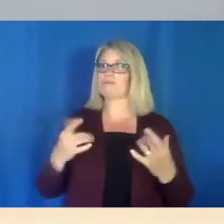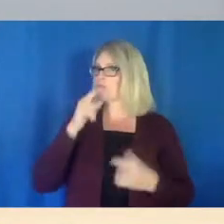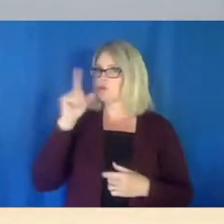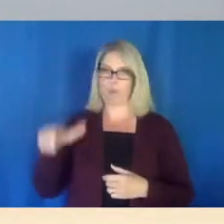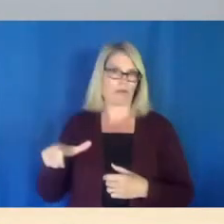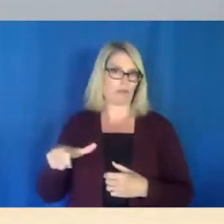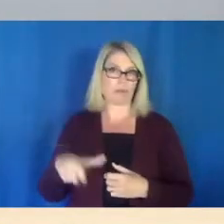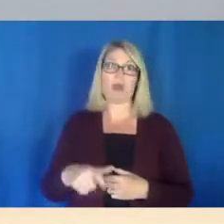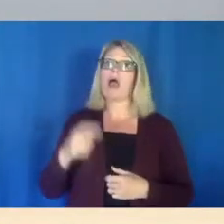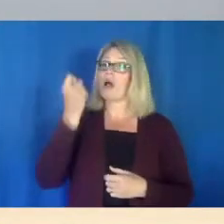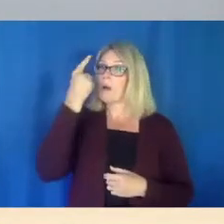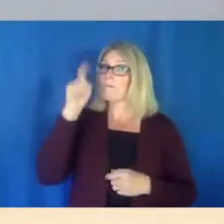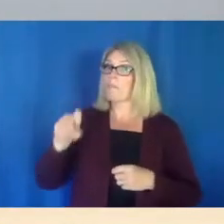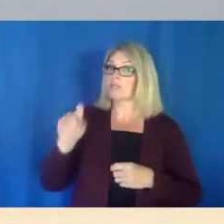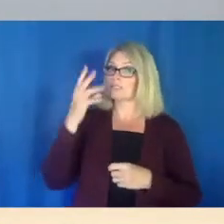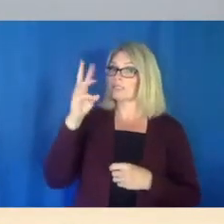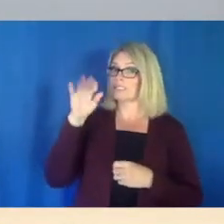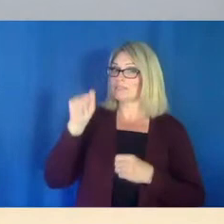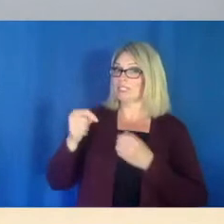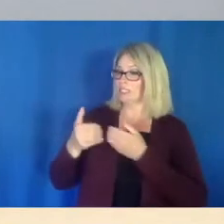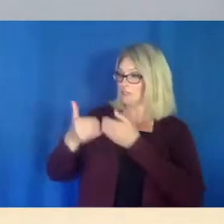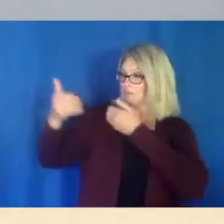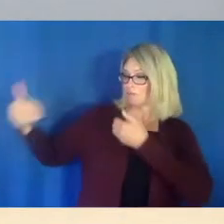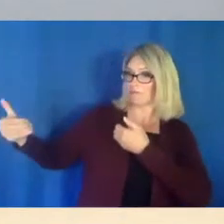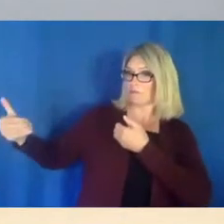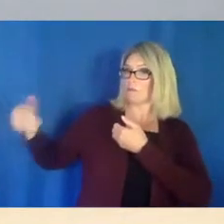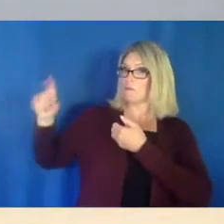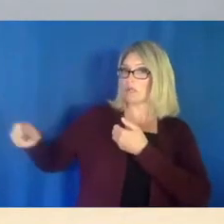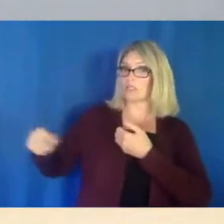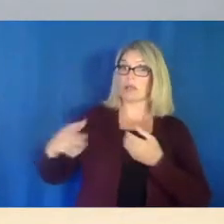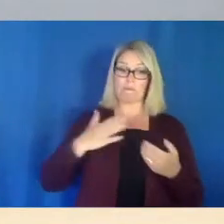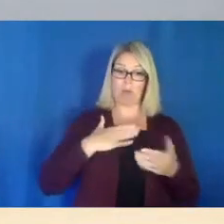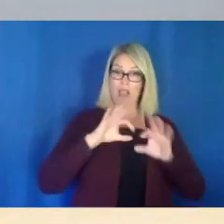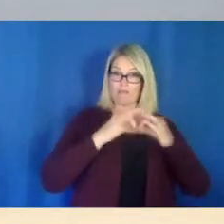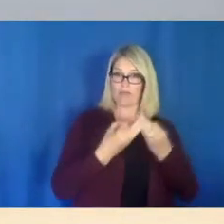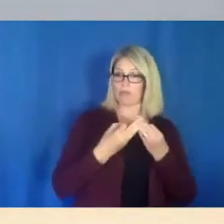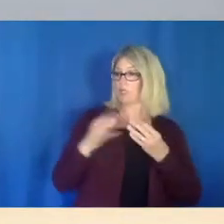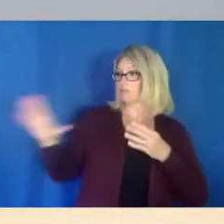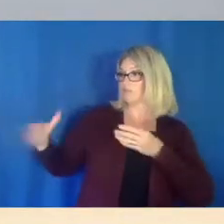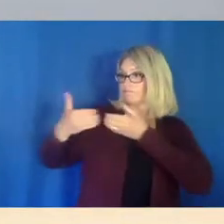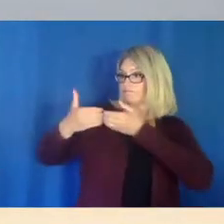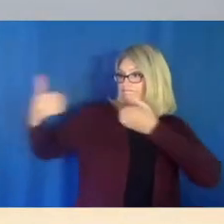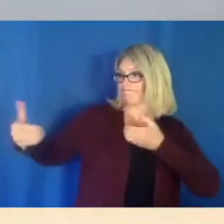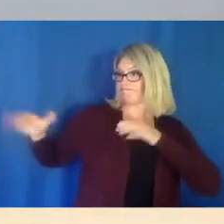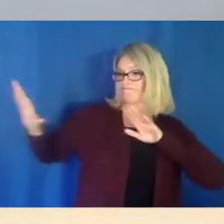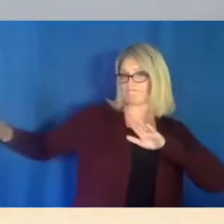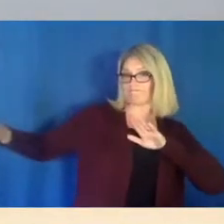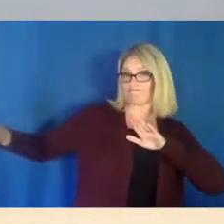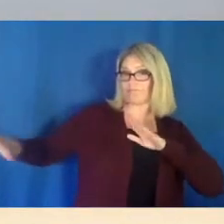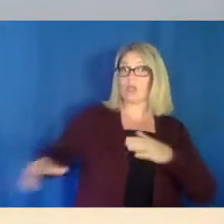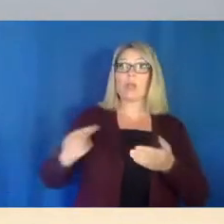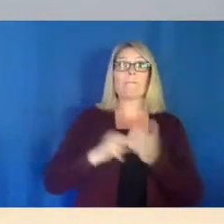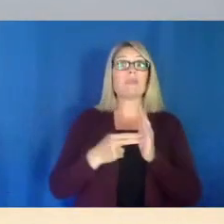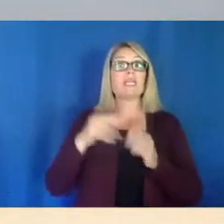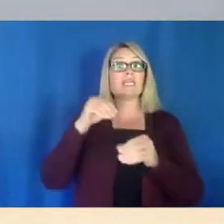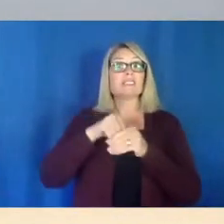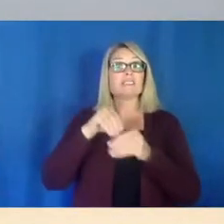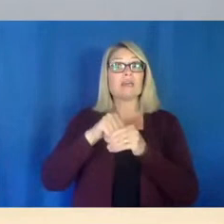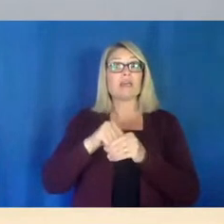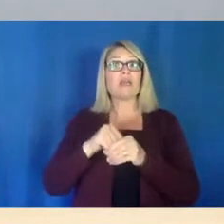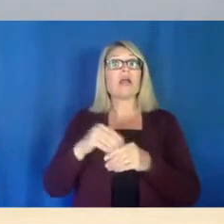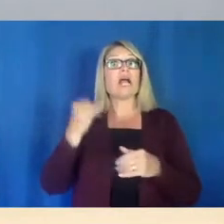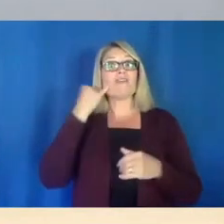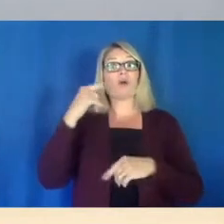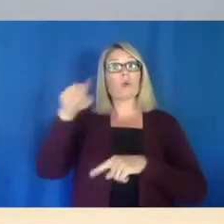6 feet of physical distance between individuals of different households. This means that it is no longer necessary to wear a mask while seated at